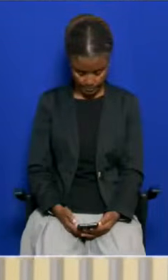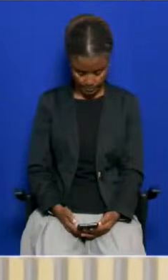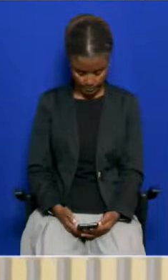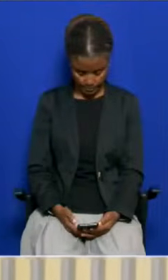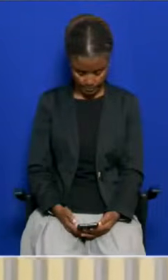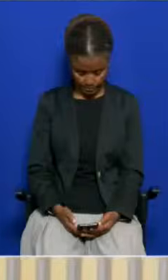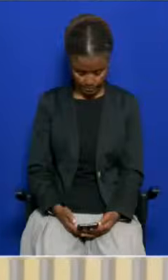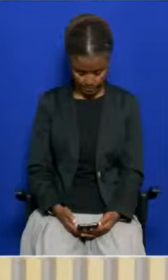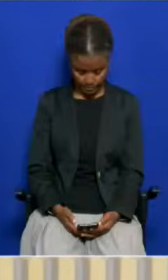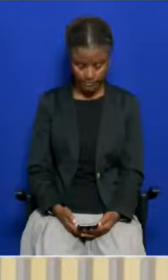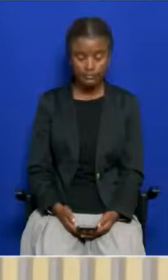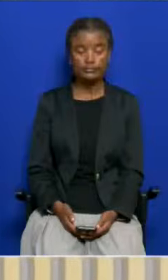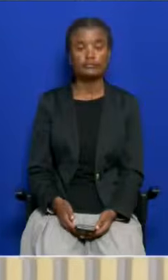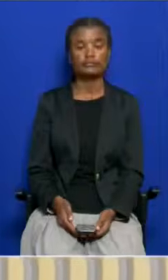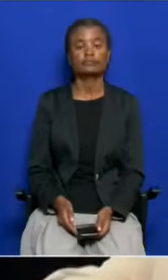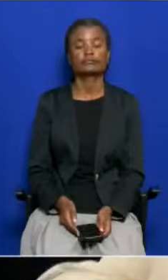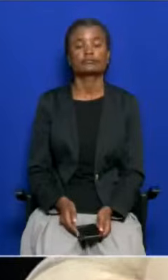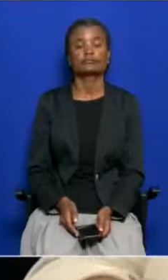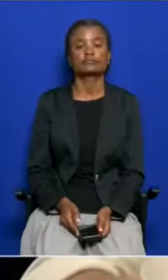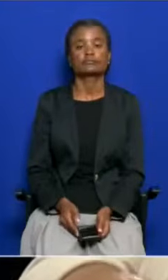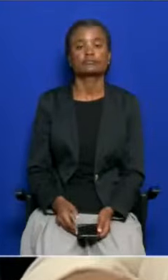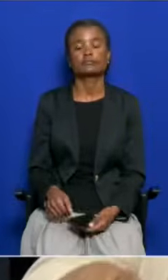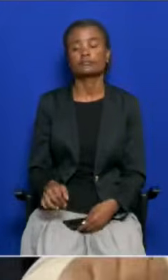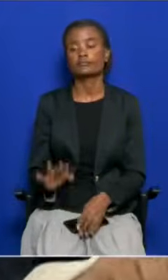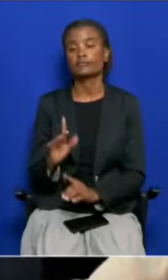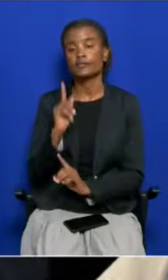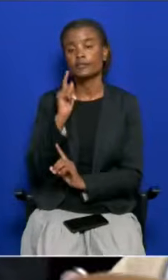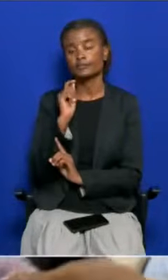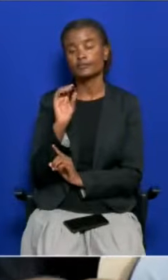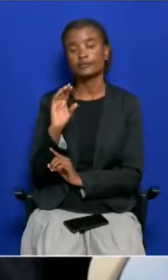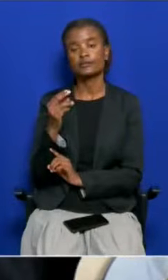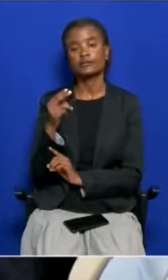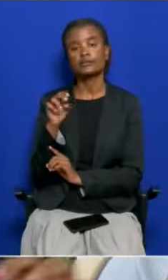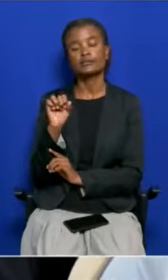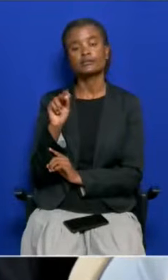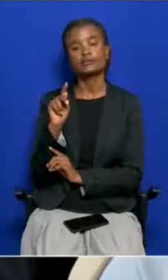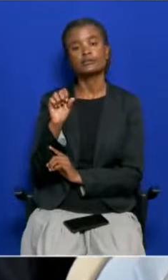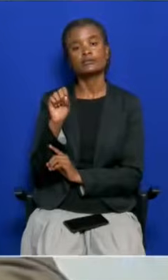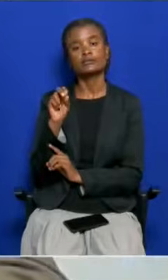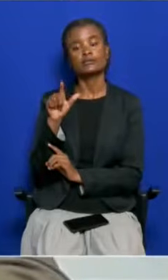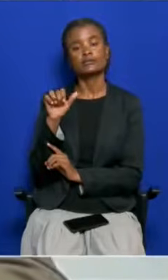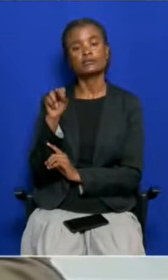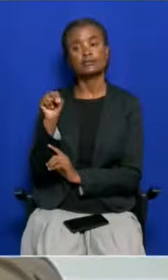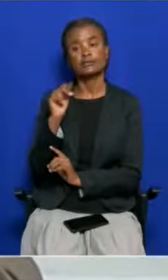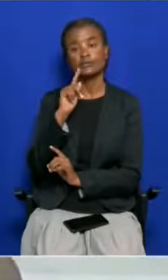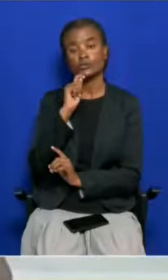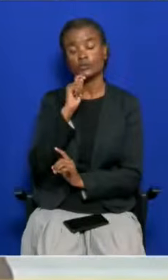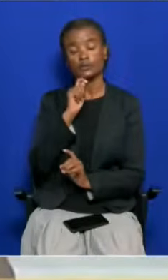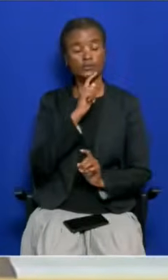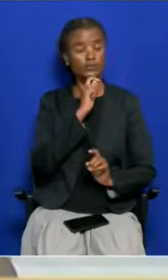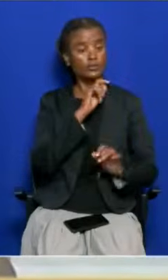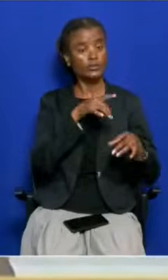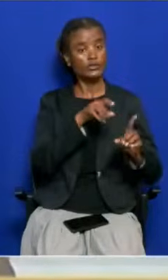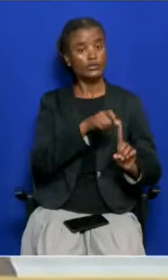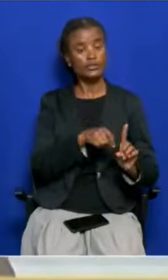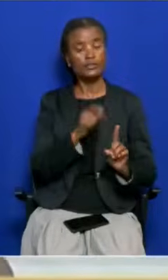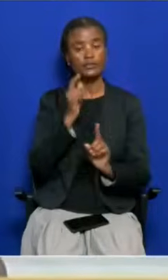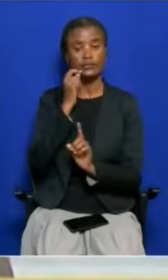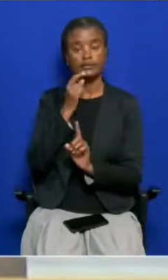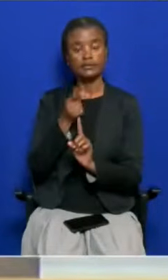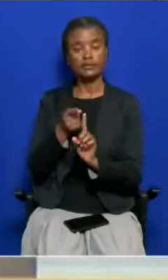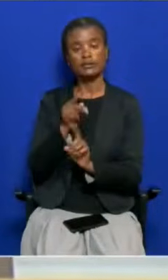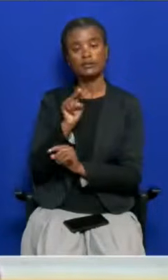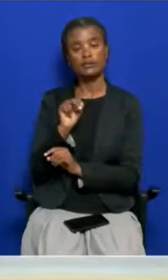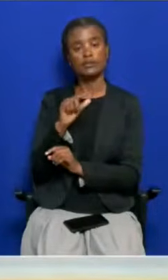Good morning, Mr. Shaskelson. Morning, Chair. Good morning, Mr. Ngwato. Your mic is off.